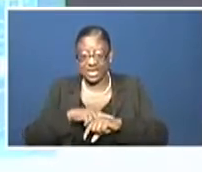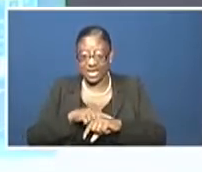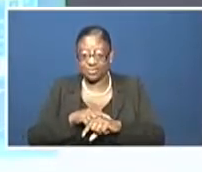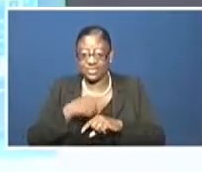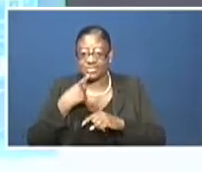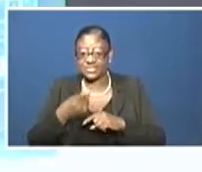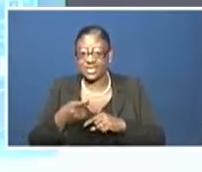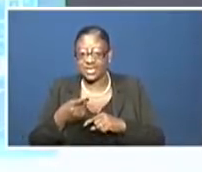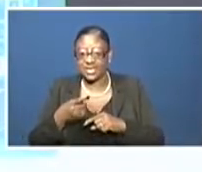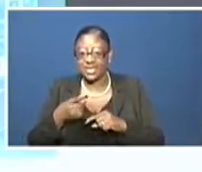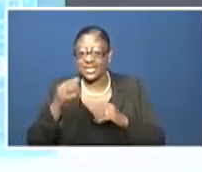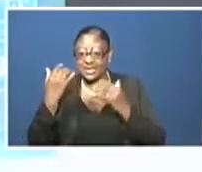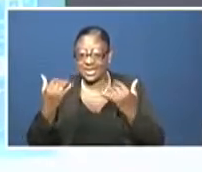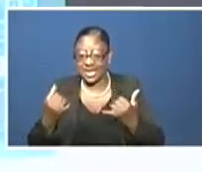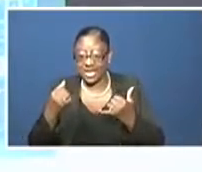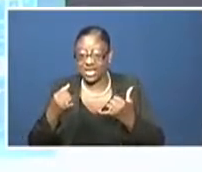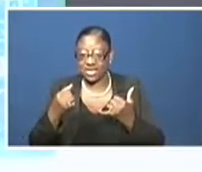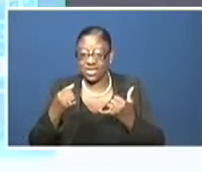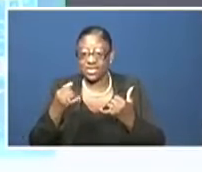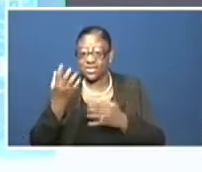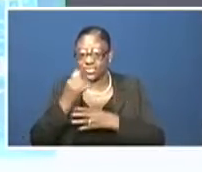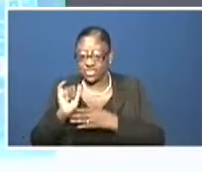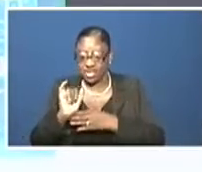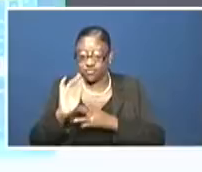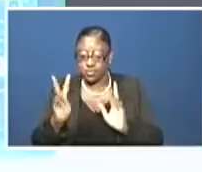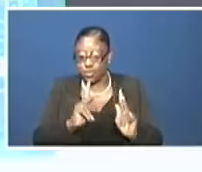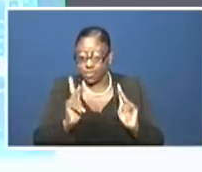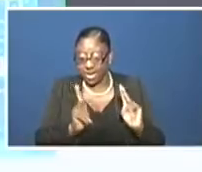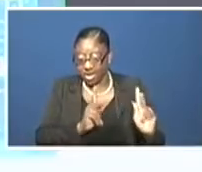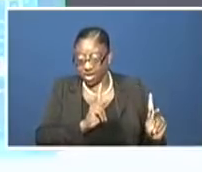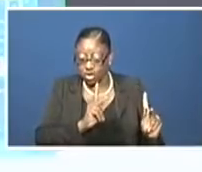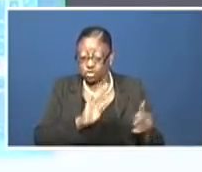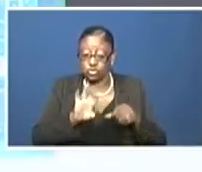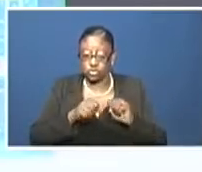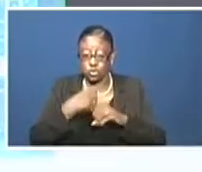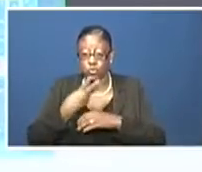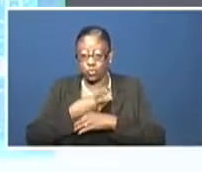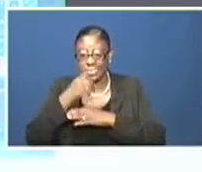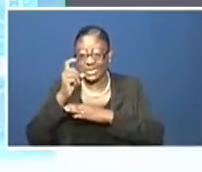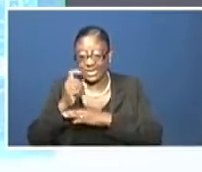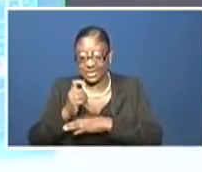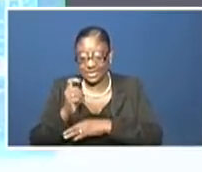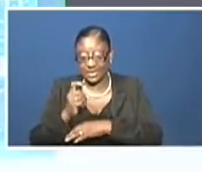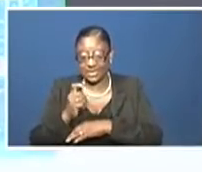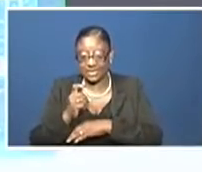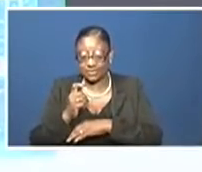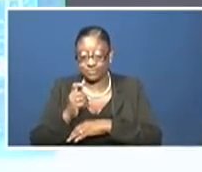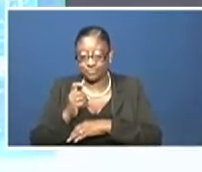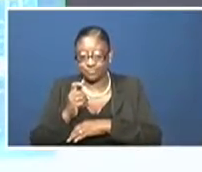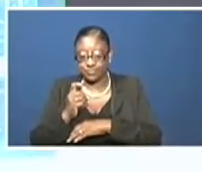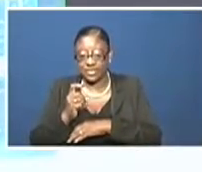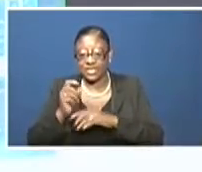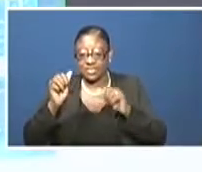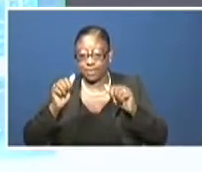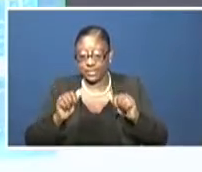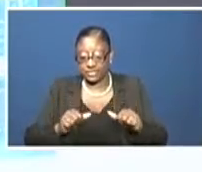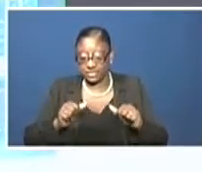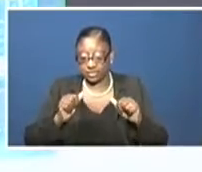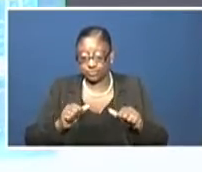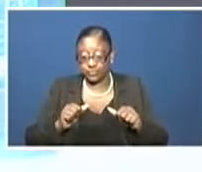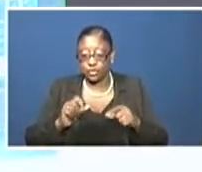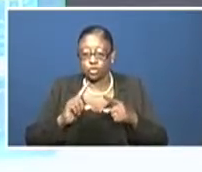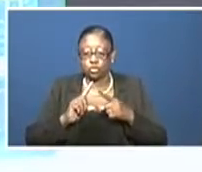for us by preparations for Shakespeare in Paradise. So what we need is the ability